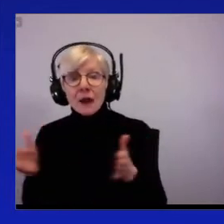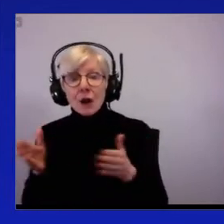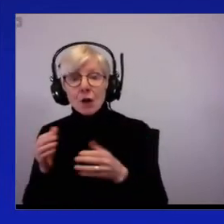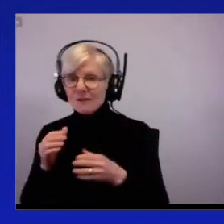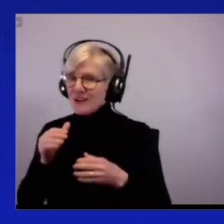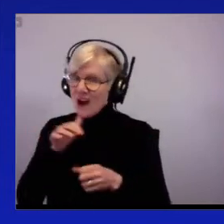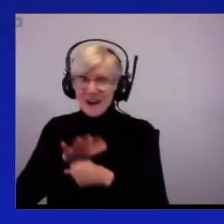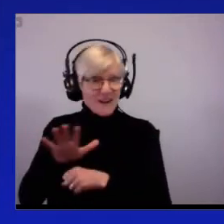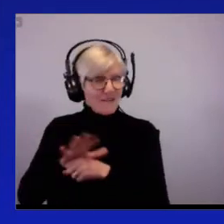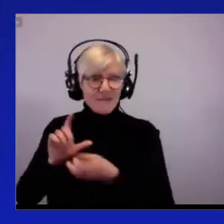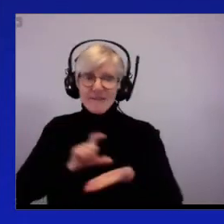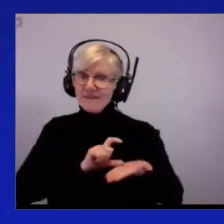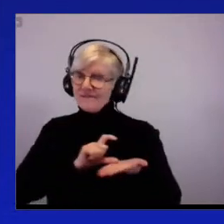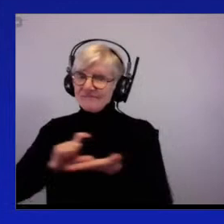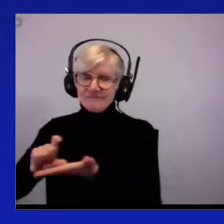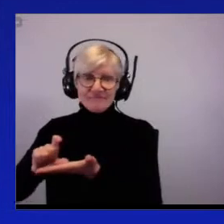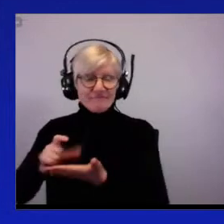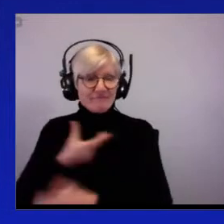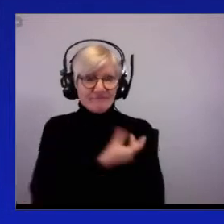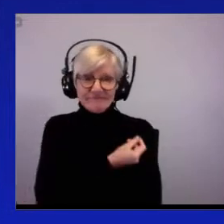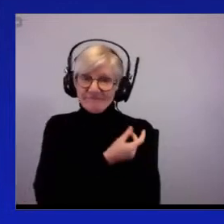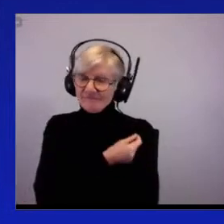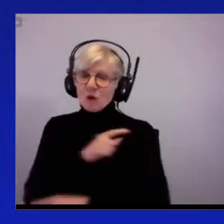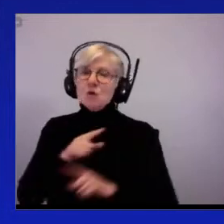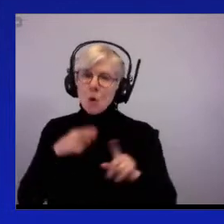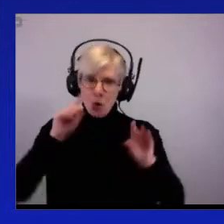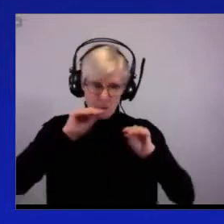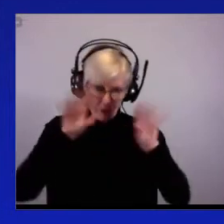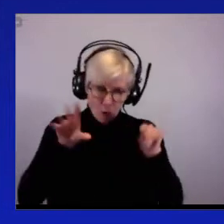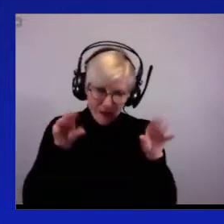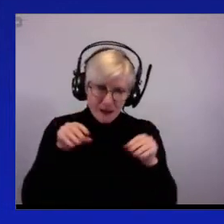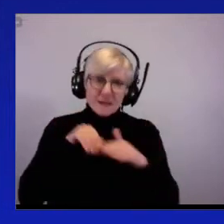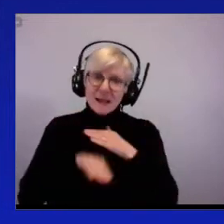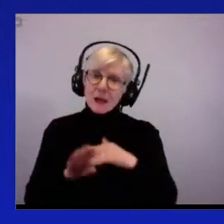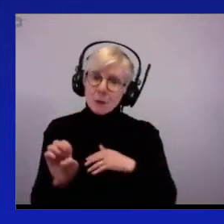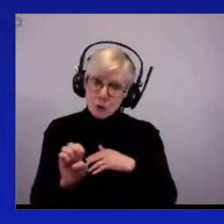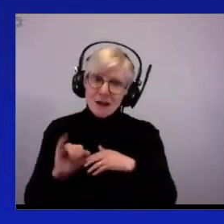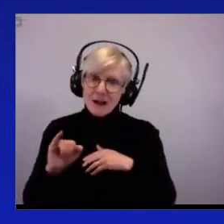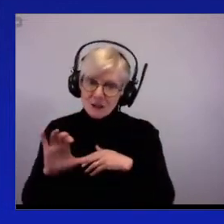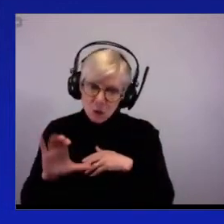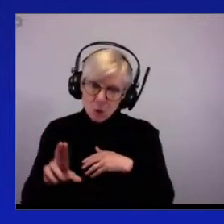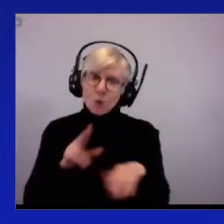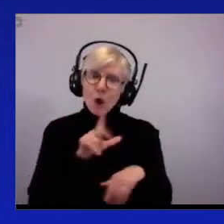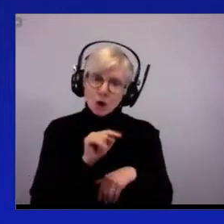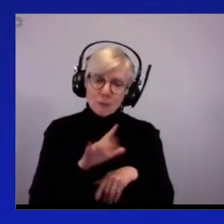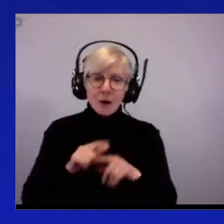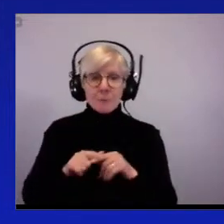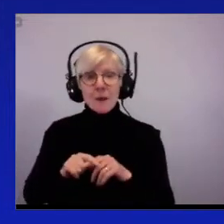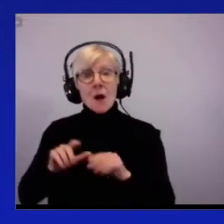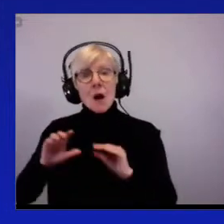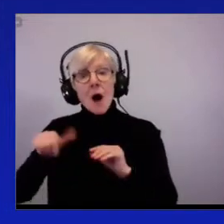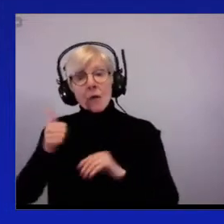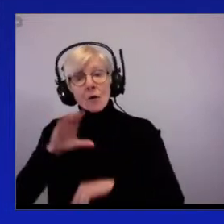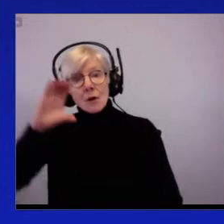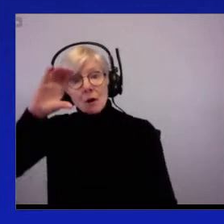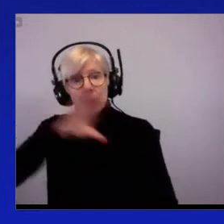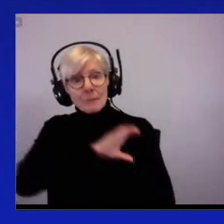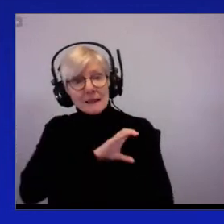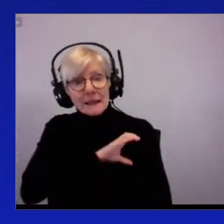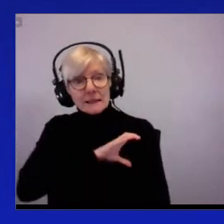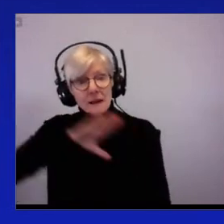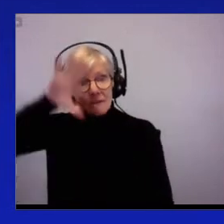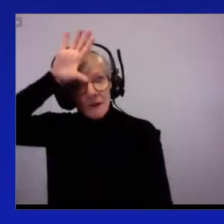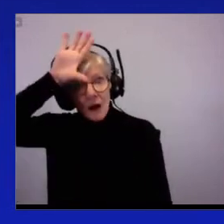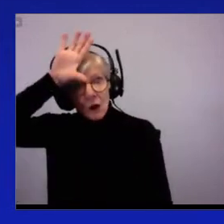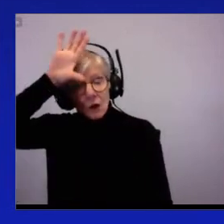enough vaccine to do everyone. It was just those specific groups. So as well, those groups. The first responders, so the other ones, the police and fire, for instance,